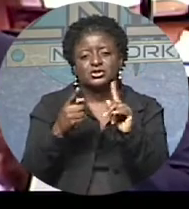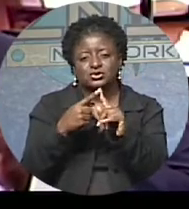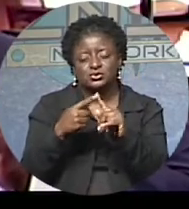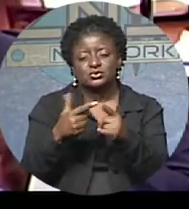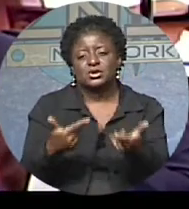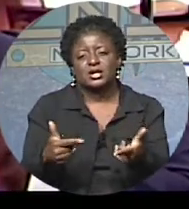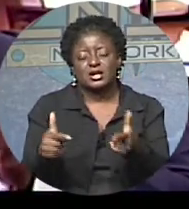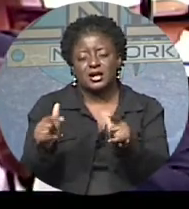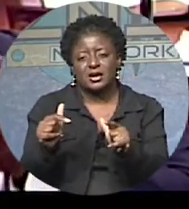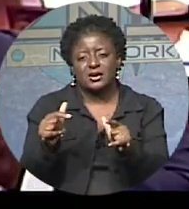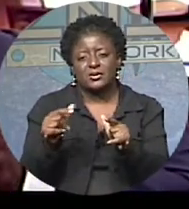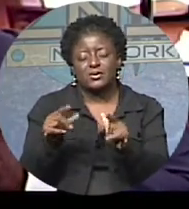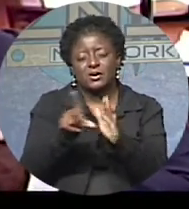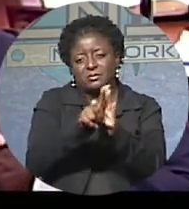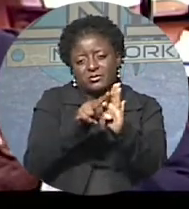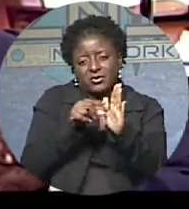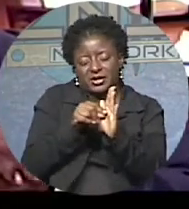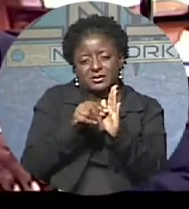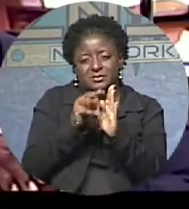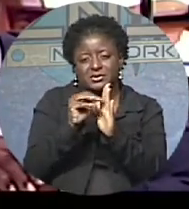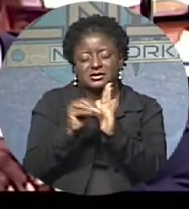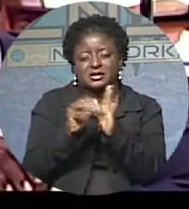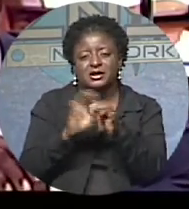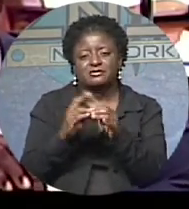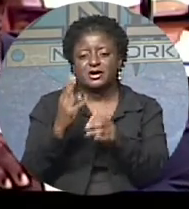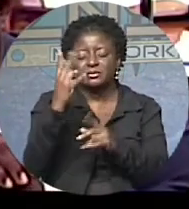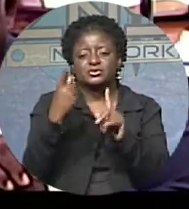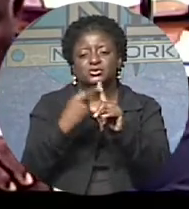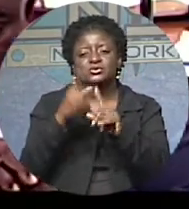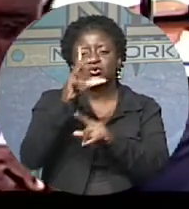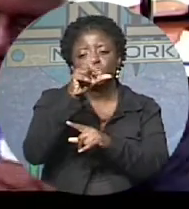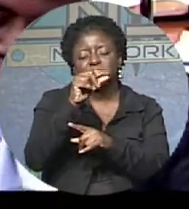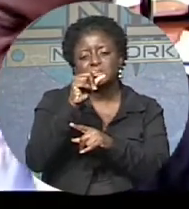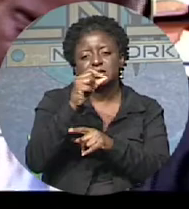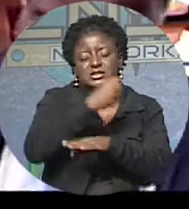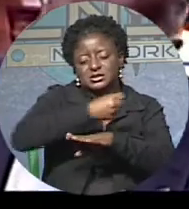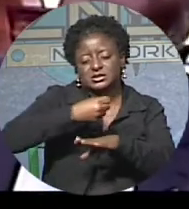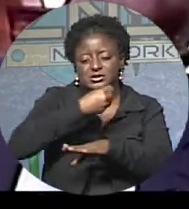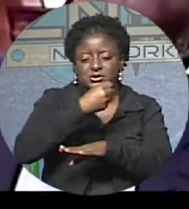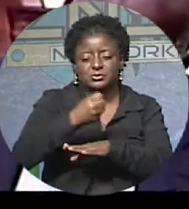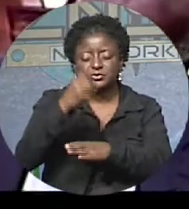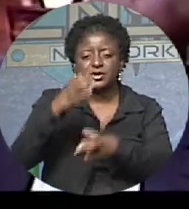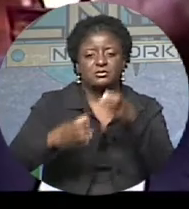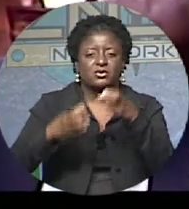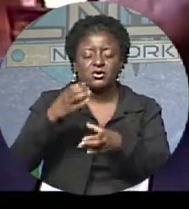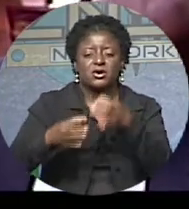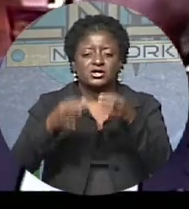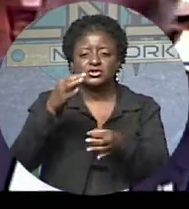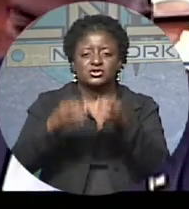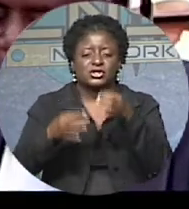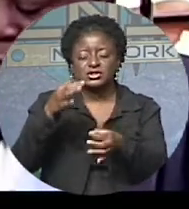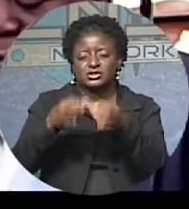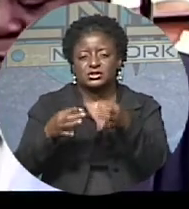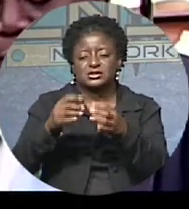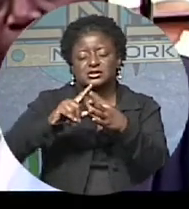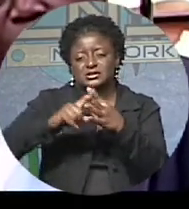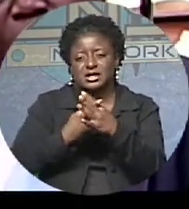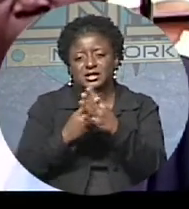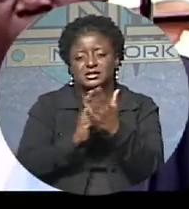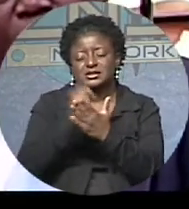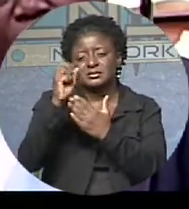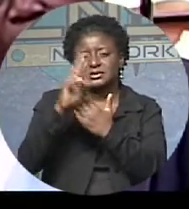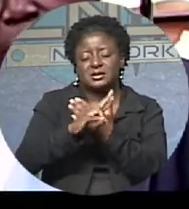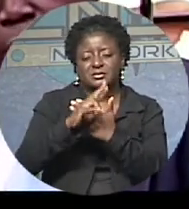up to 20 Supreme Court judges commencing September 2013, and for 12 months in the